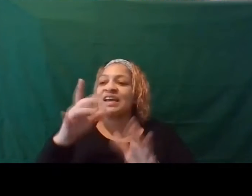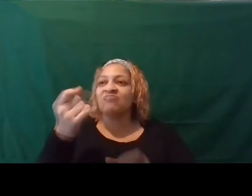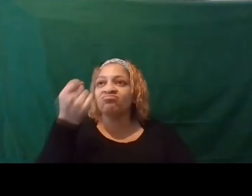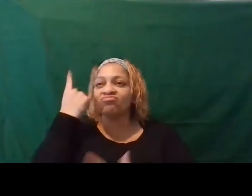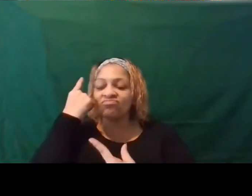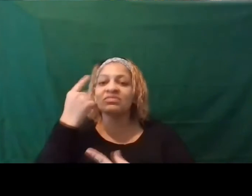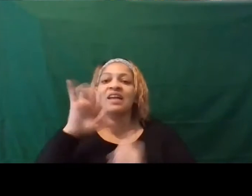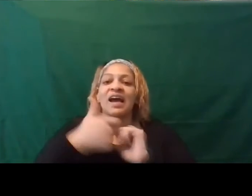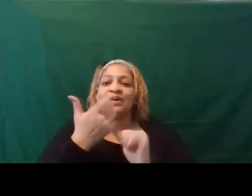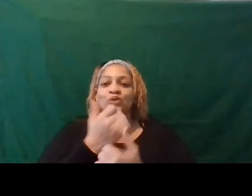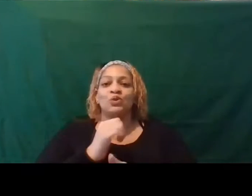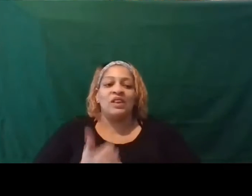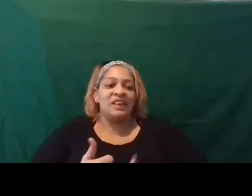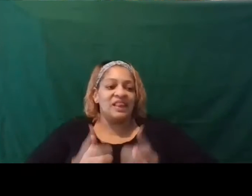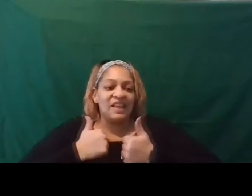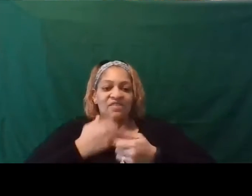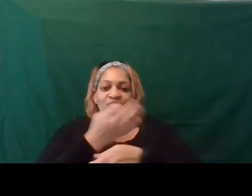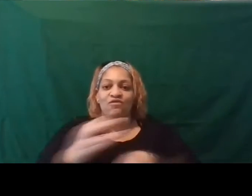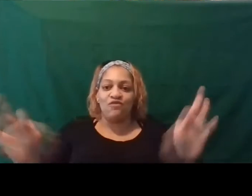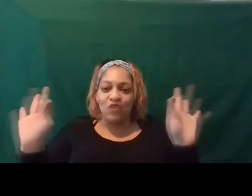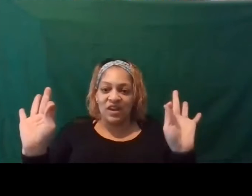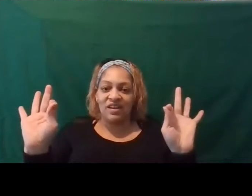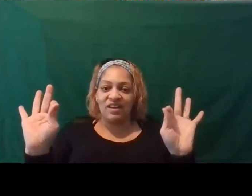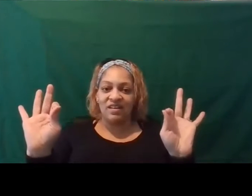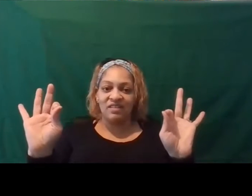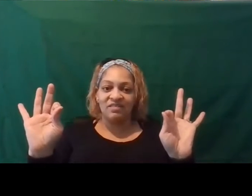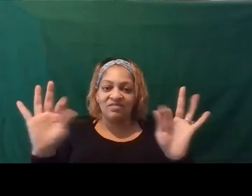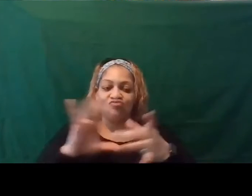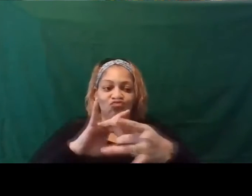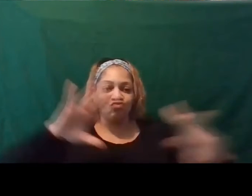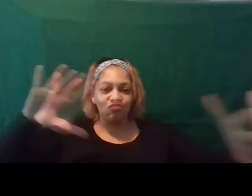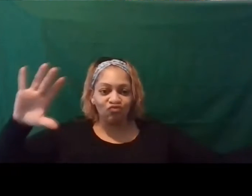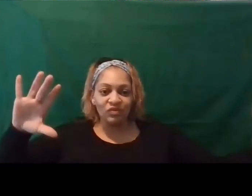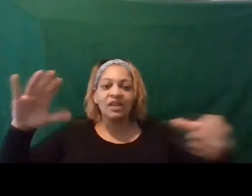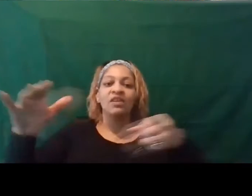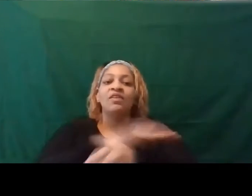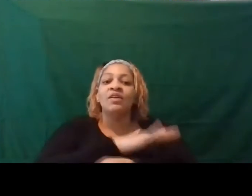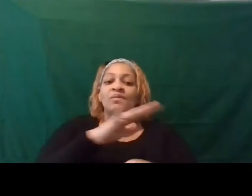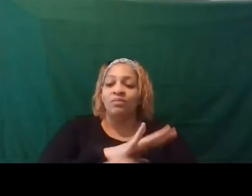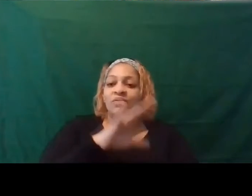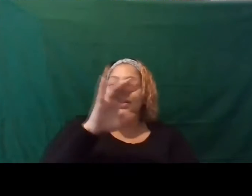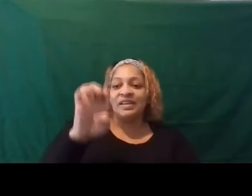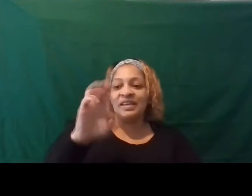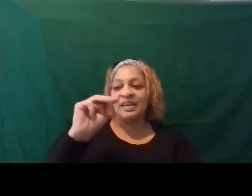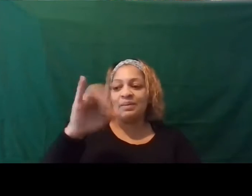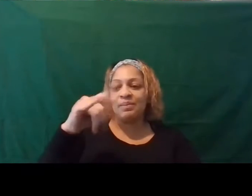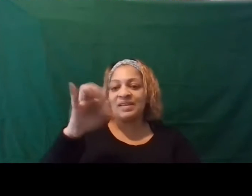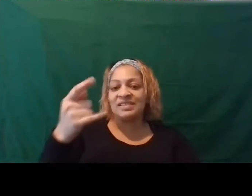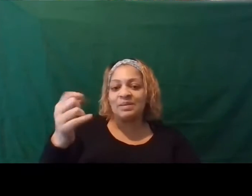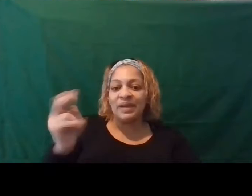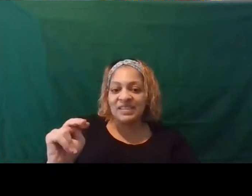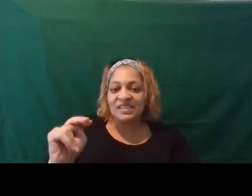So today, Journey to Freedom, a complete emancipation from every